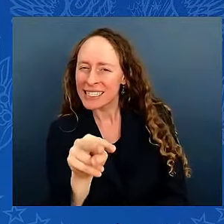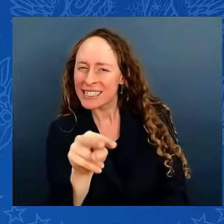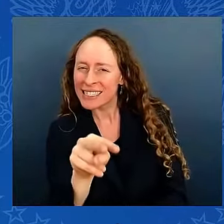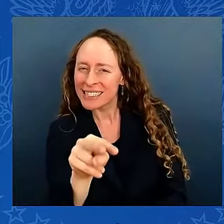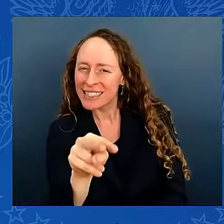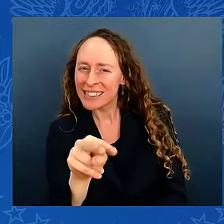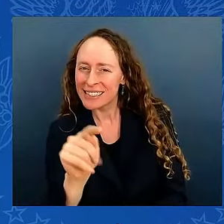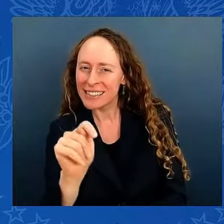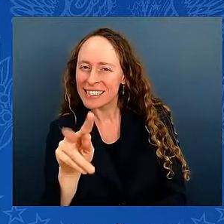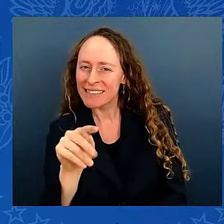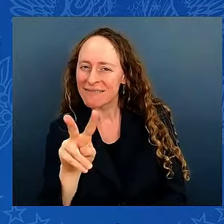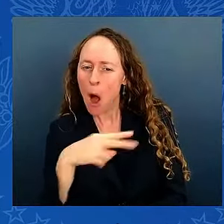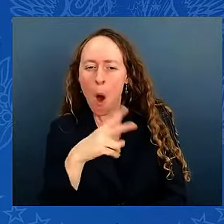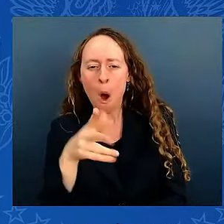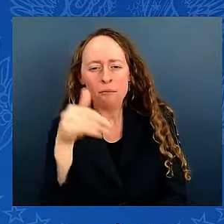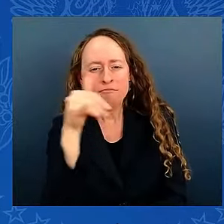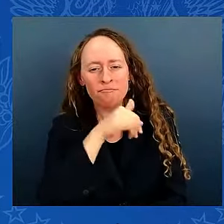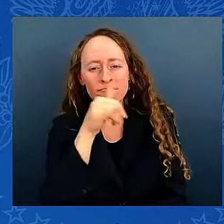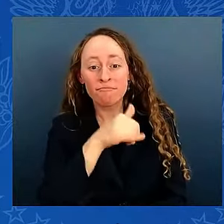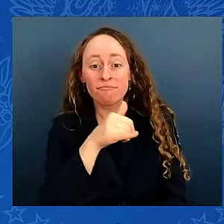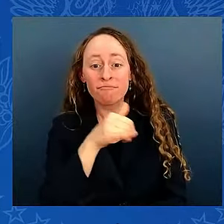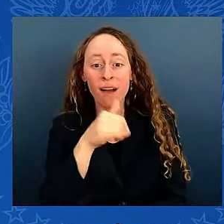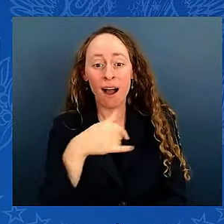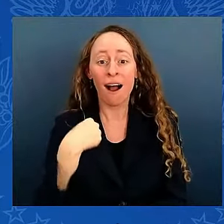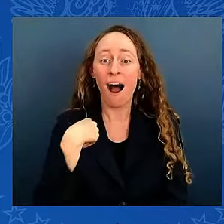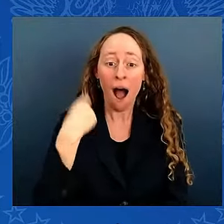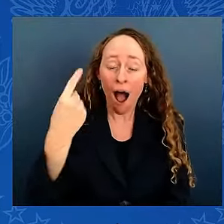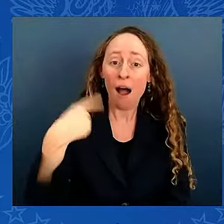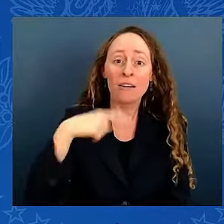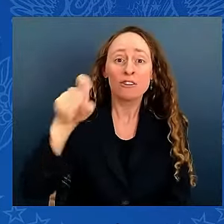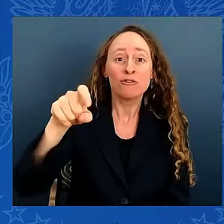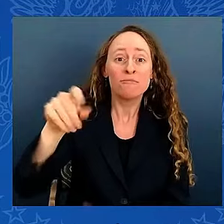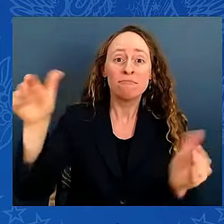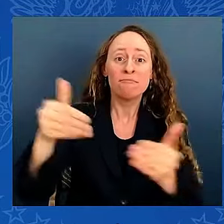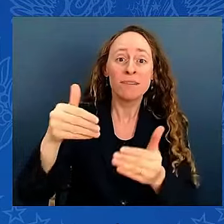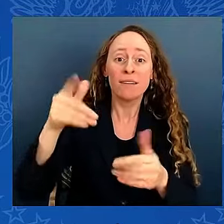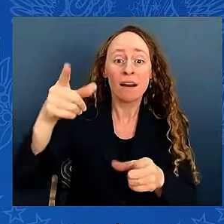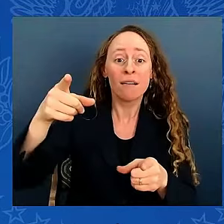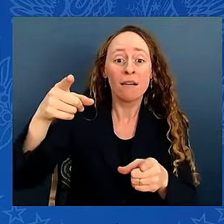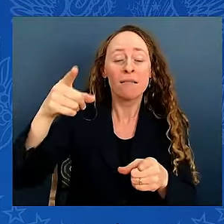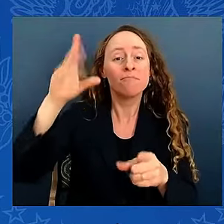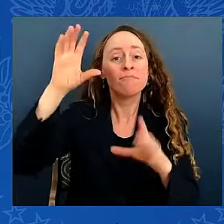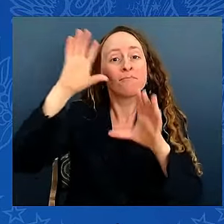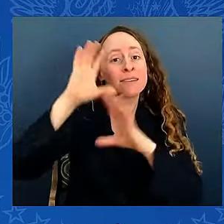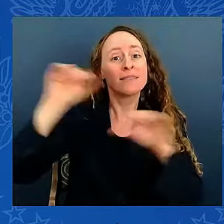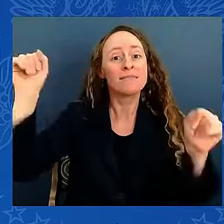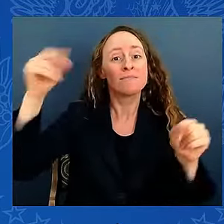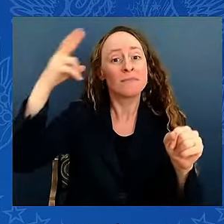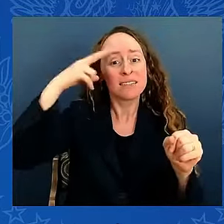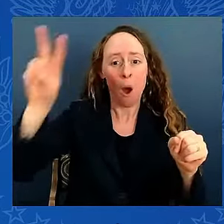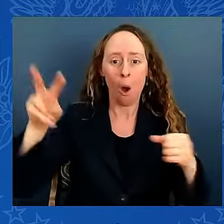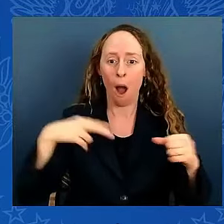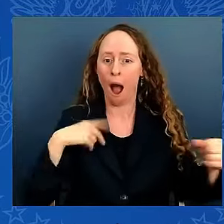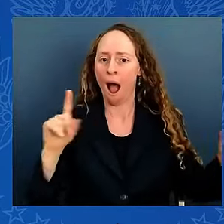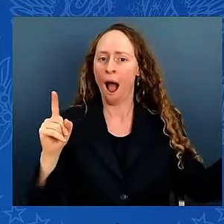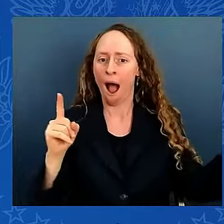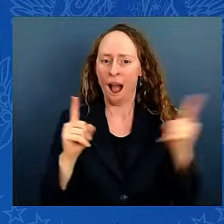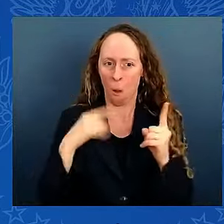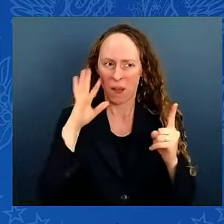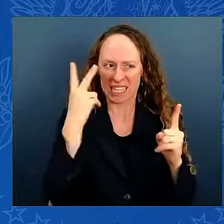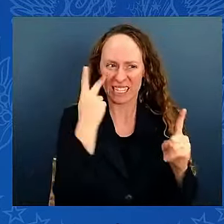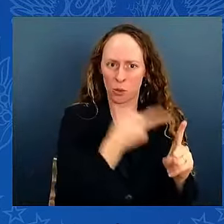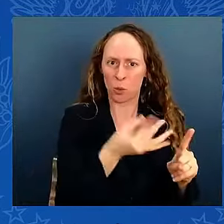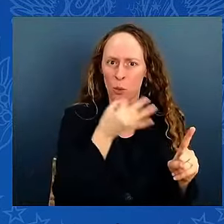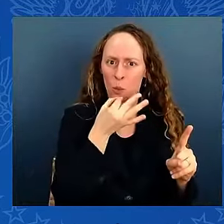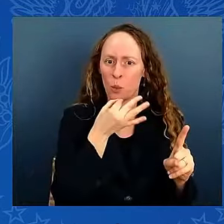the inauguration of the president of Mexico, who's a fine woman. I'm going to be seeing her shortly. But I said, I'm staying